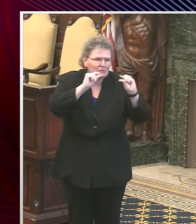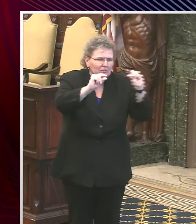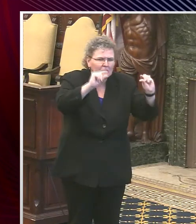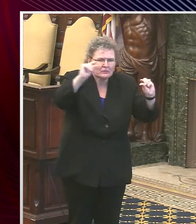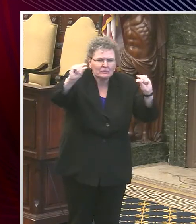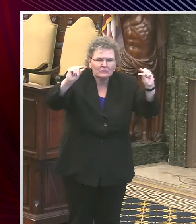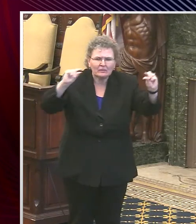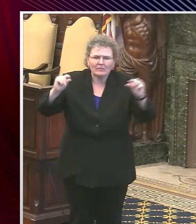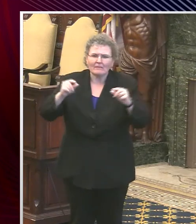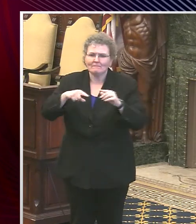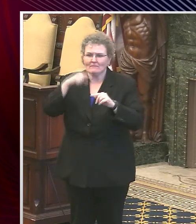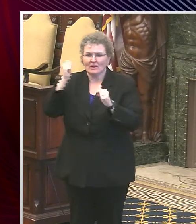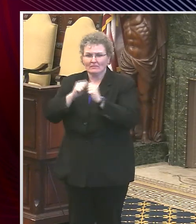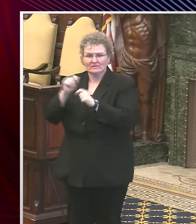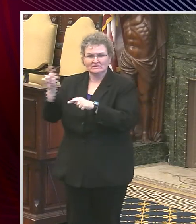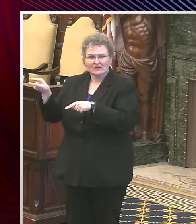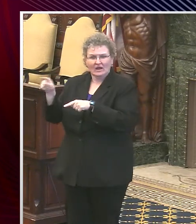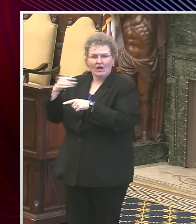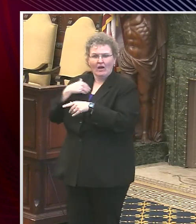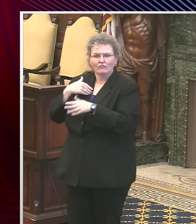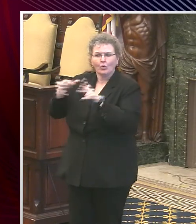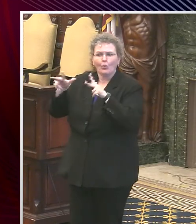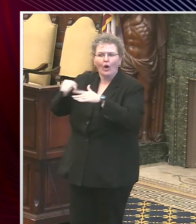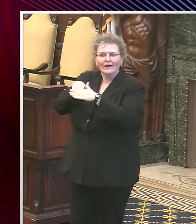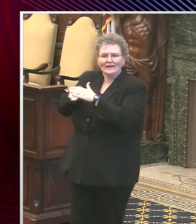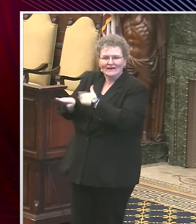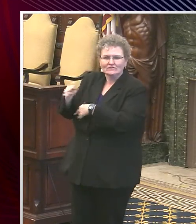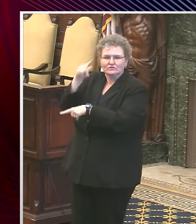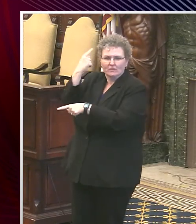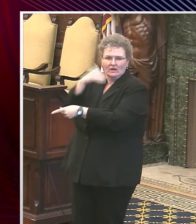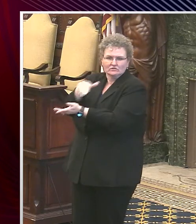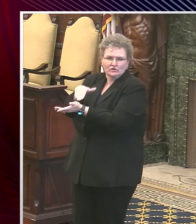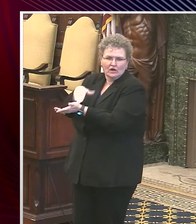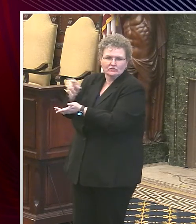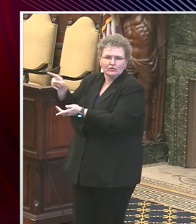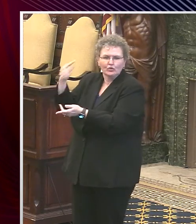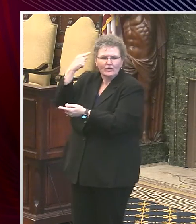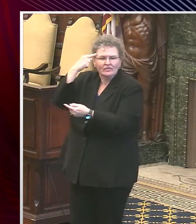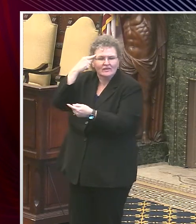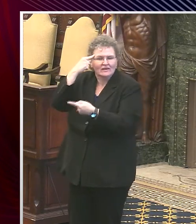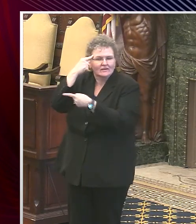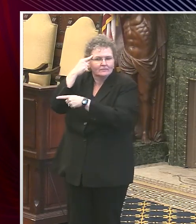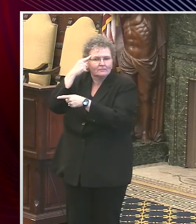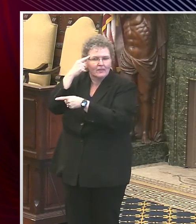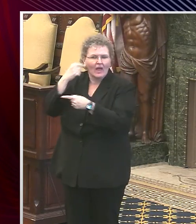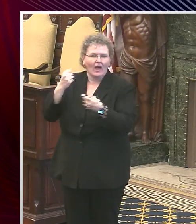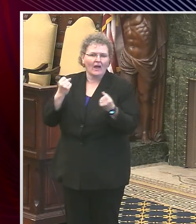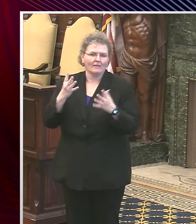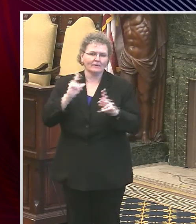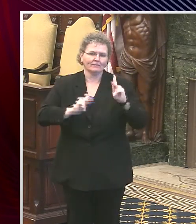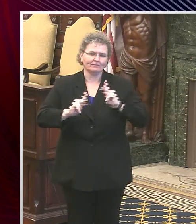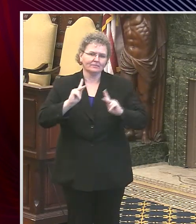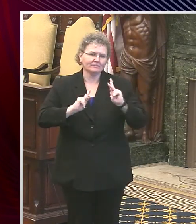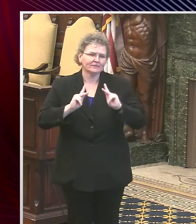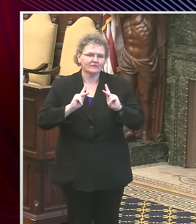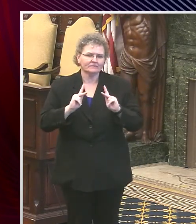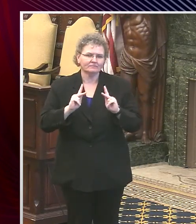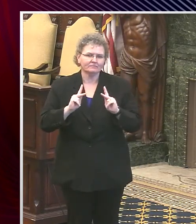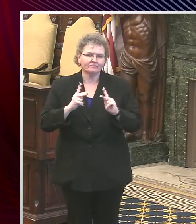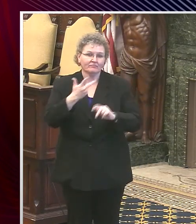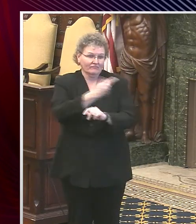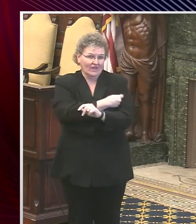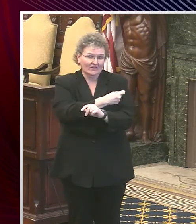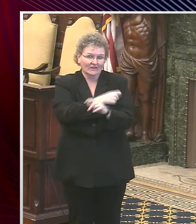Black doctors have done a walk-up clinic, do you have any idea about how many of the people they